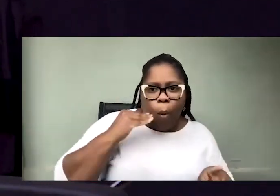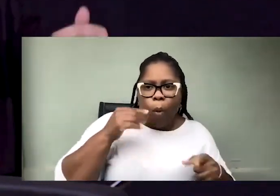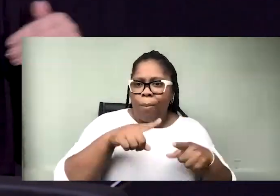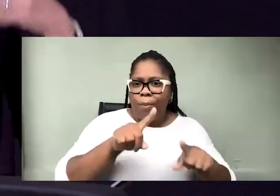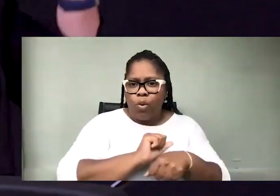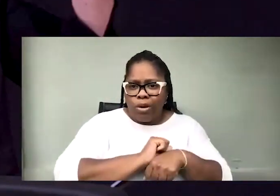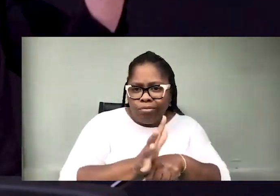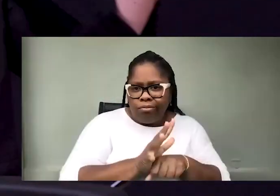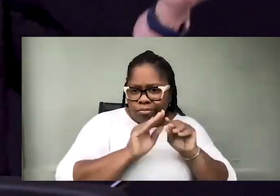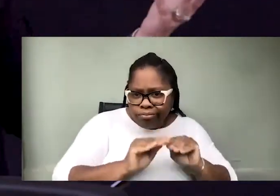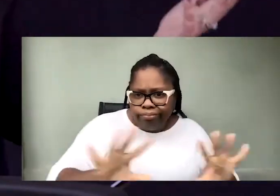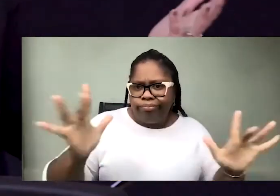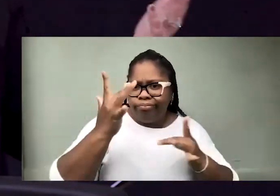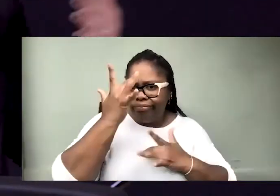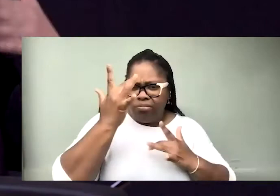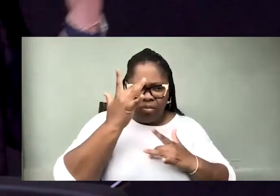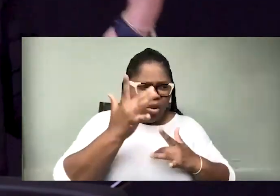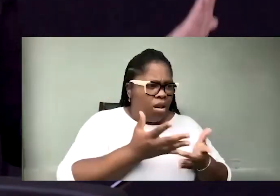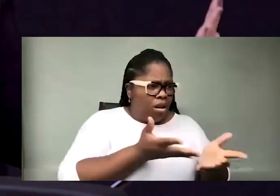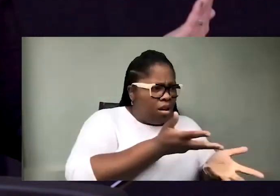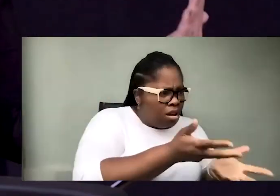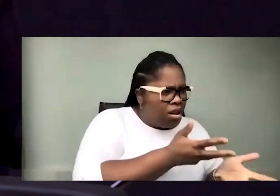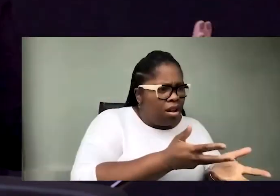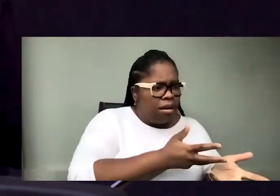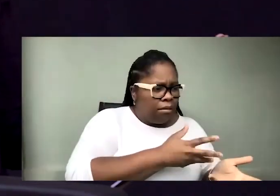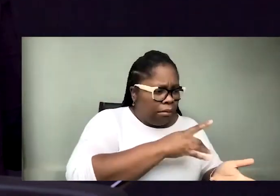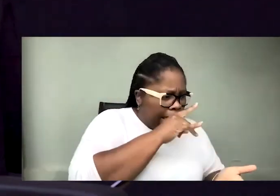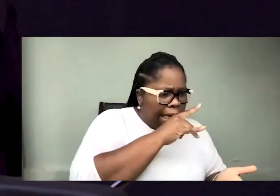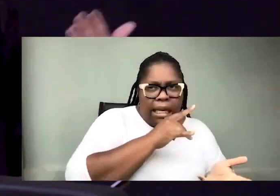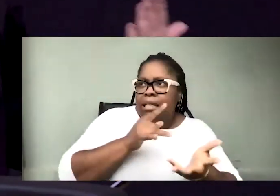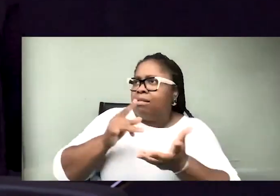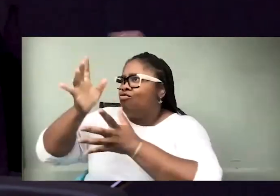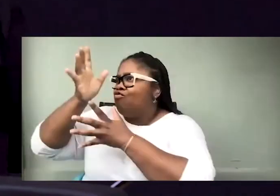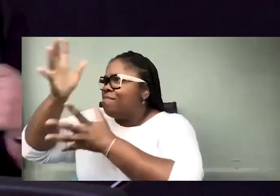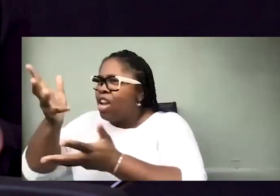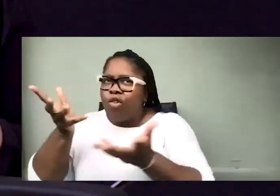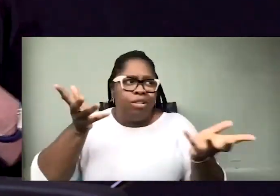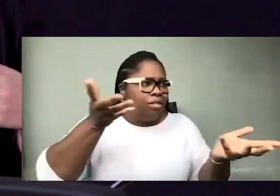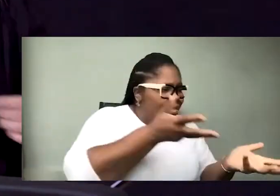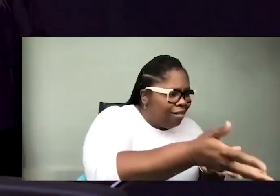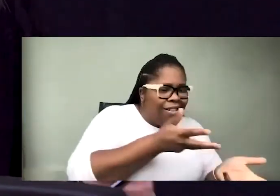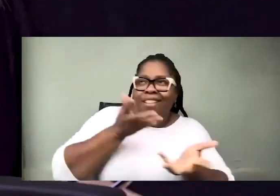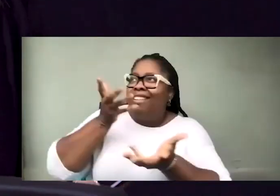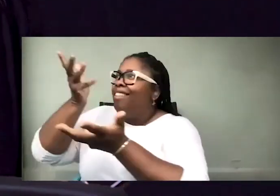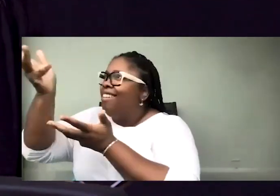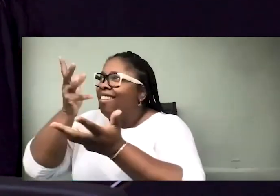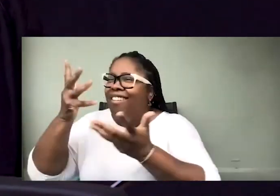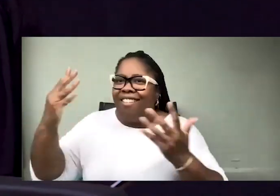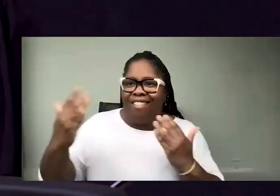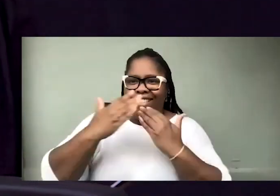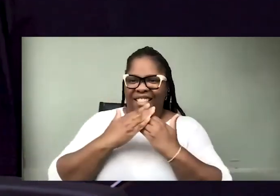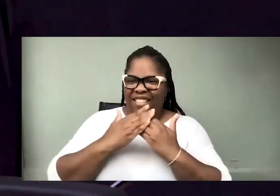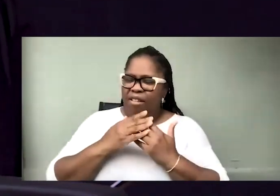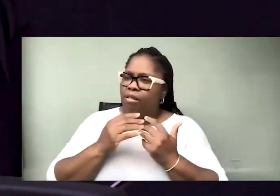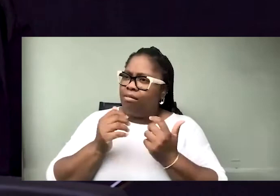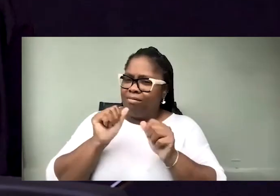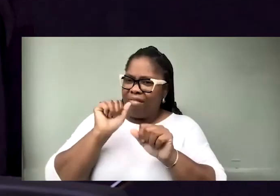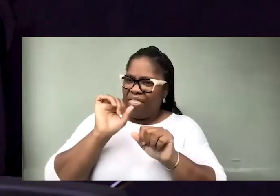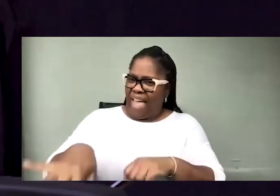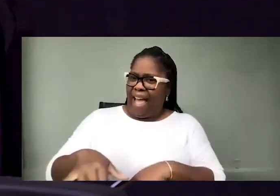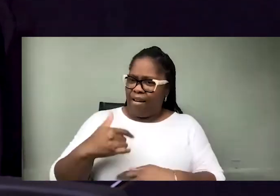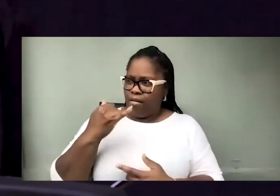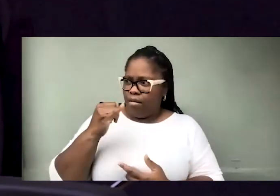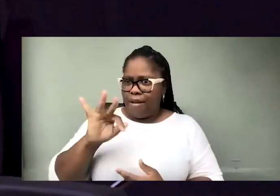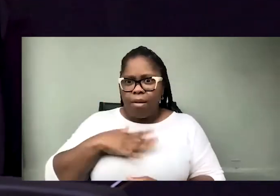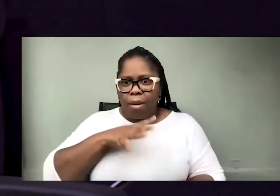pandemic, but also being, you know, thinking about what does that look like as a caregiver for my family, or if I have aging parents that need